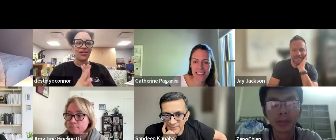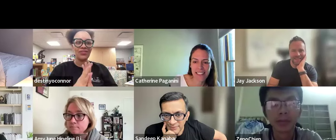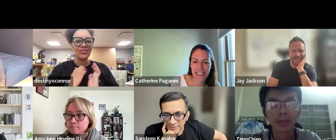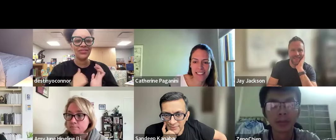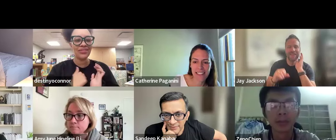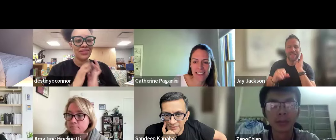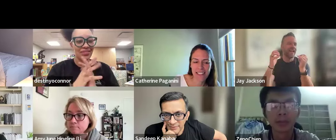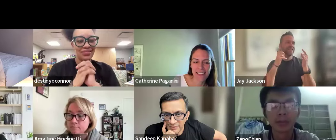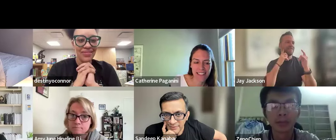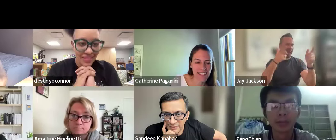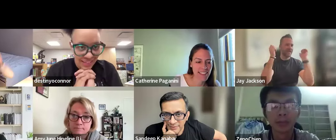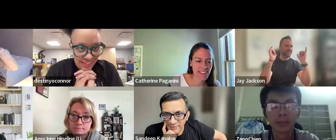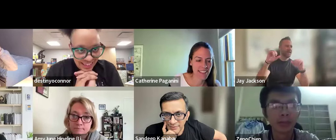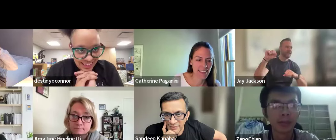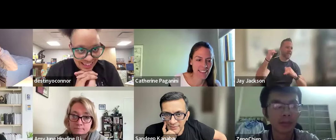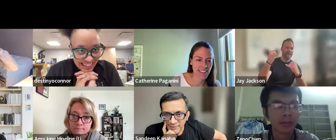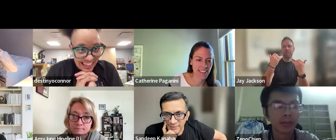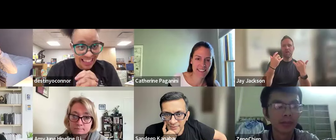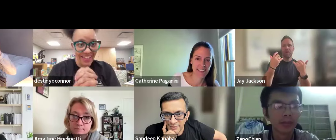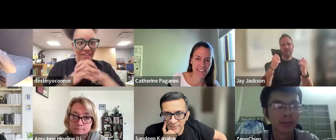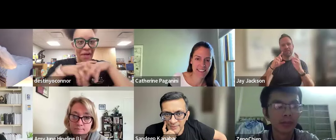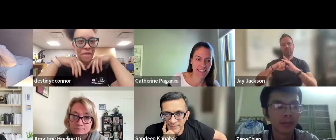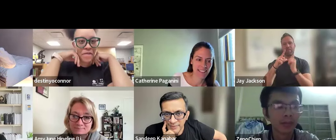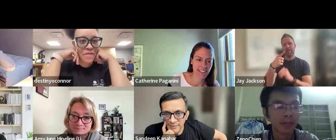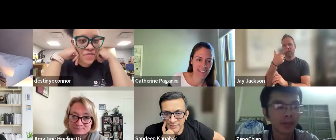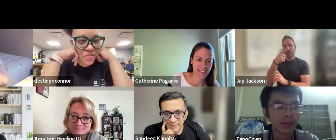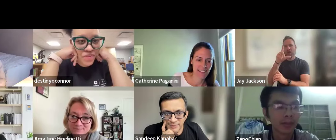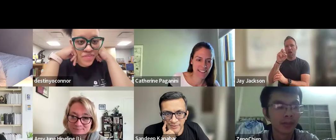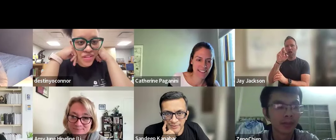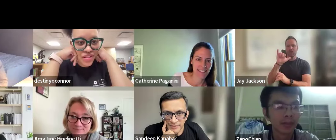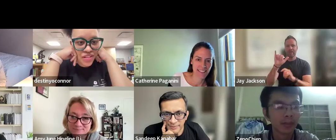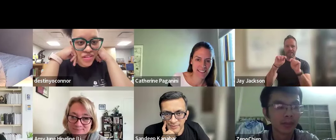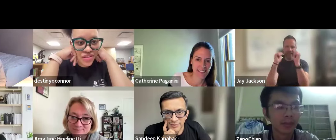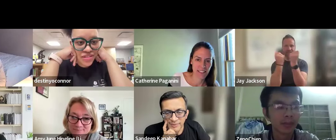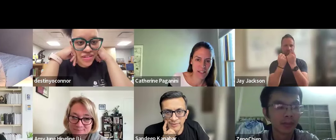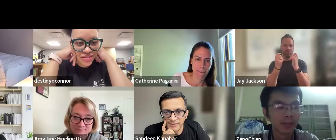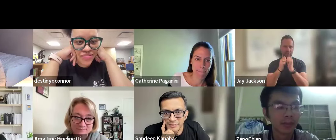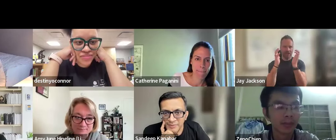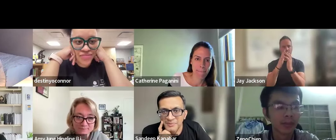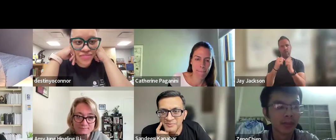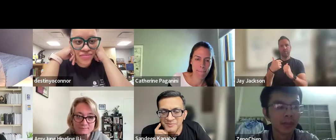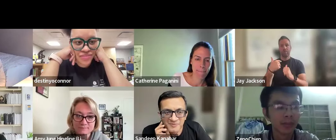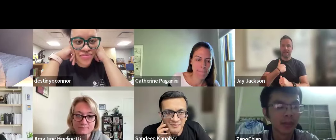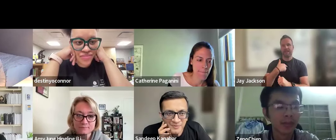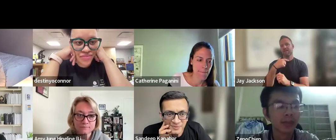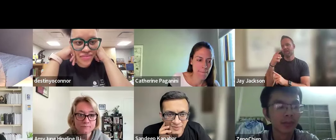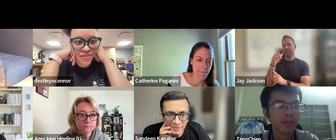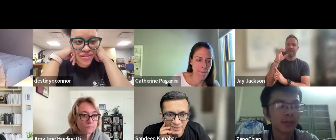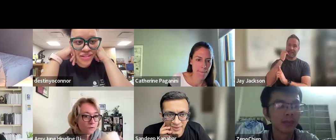Okay, yeah, sure. And Disney says, yeah, hurry. Okay, so really quick. The glossary